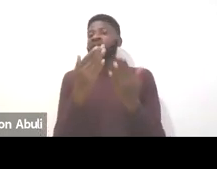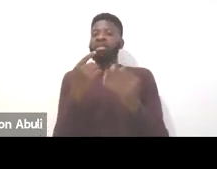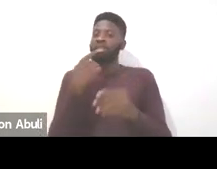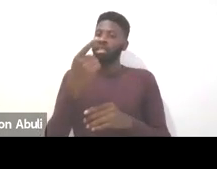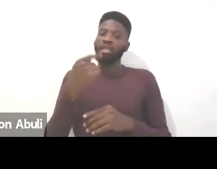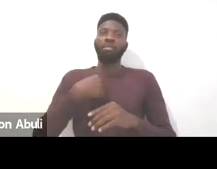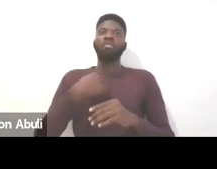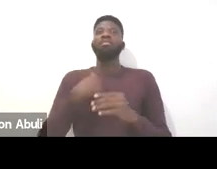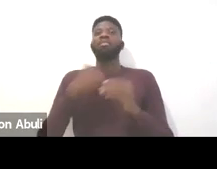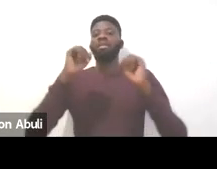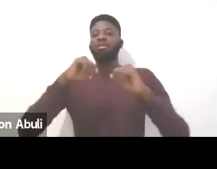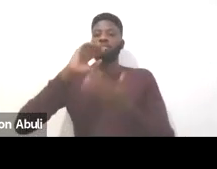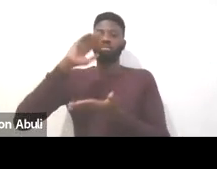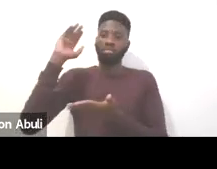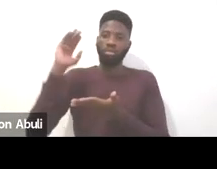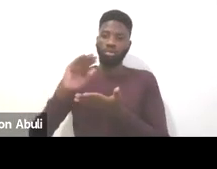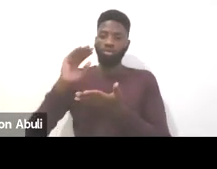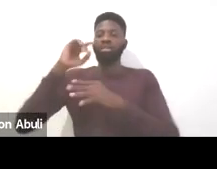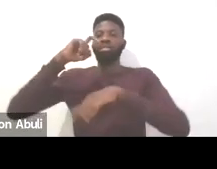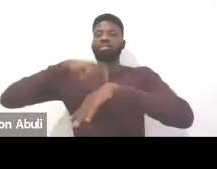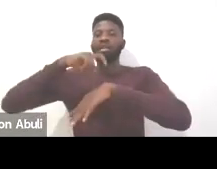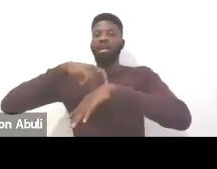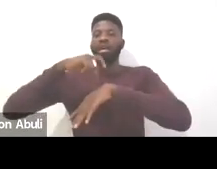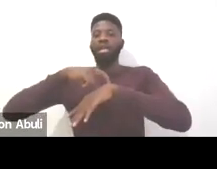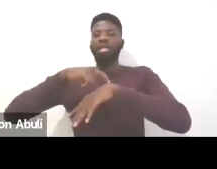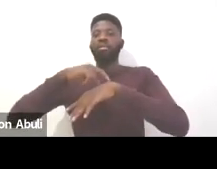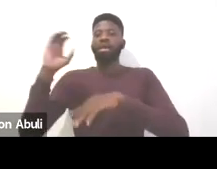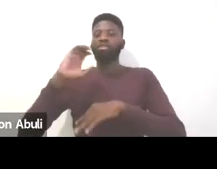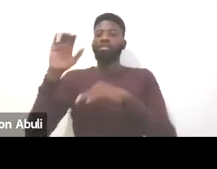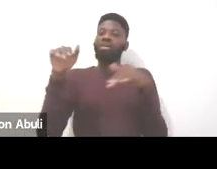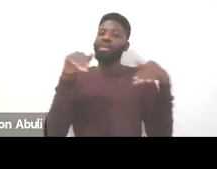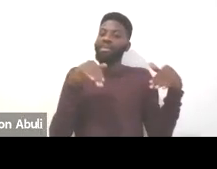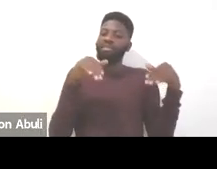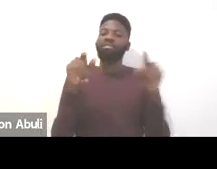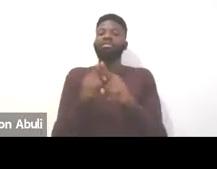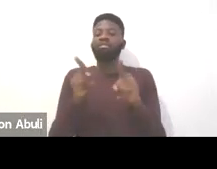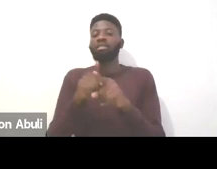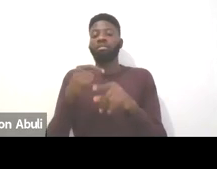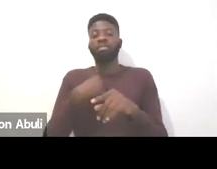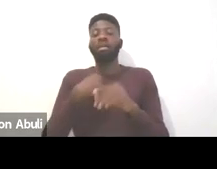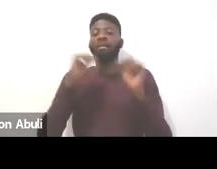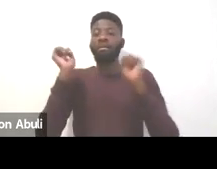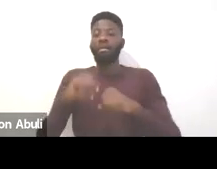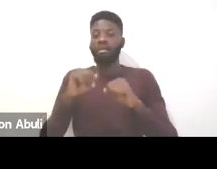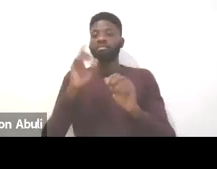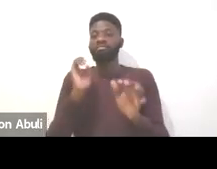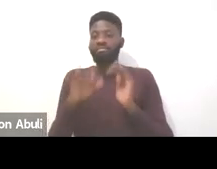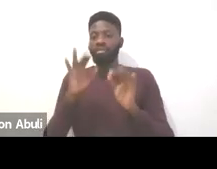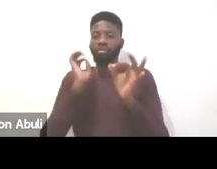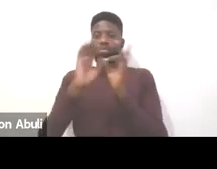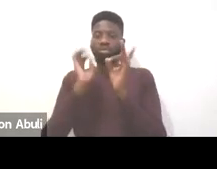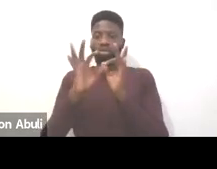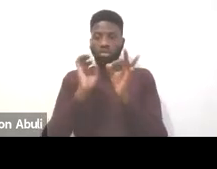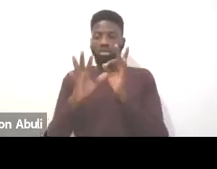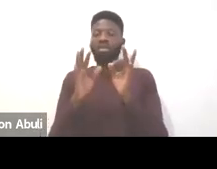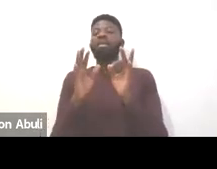to reduce downtime, or I'm able to, type at a certain speed to distinguish you